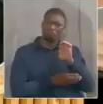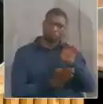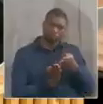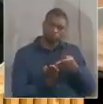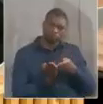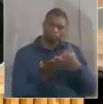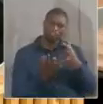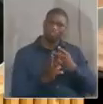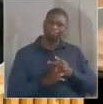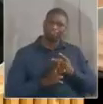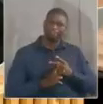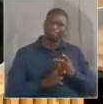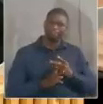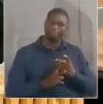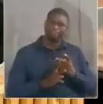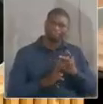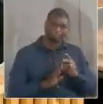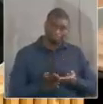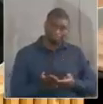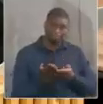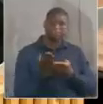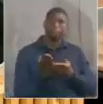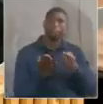was prepared to